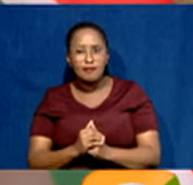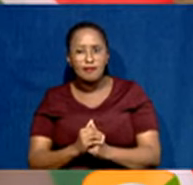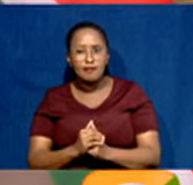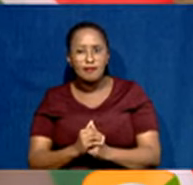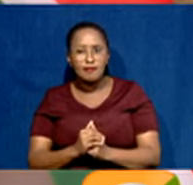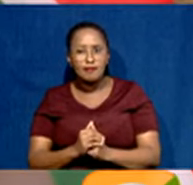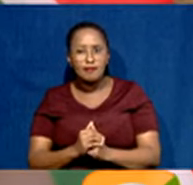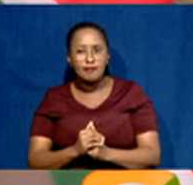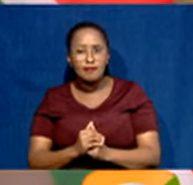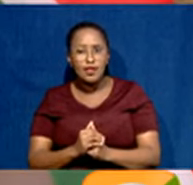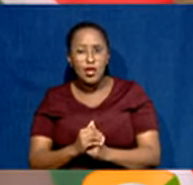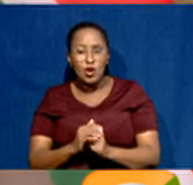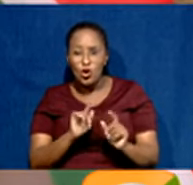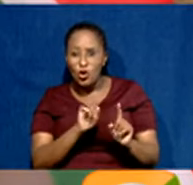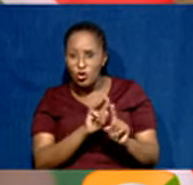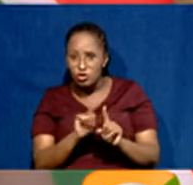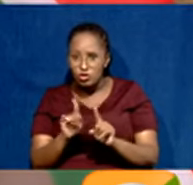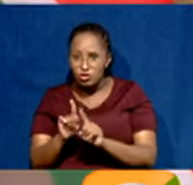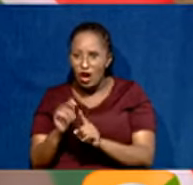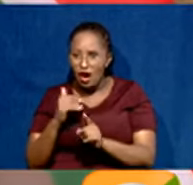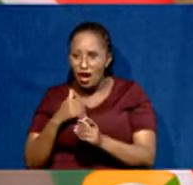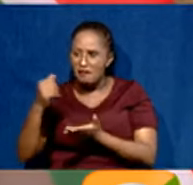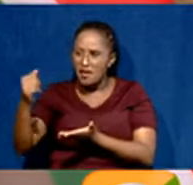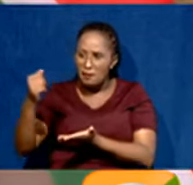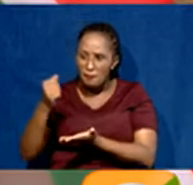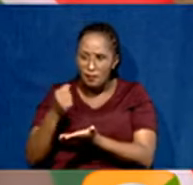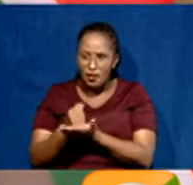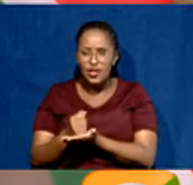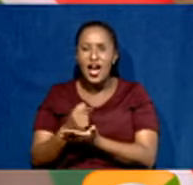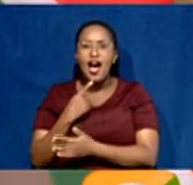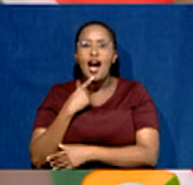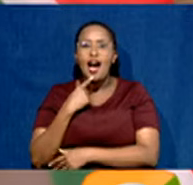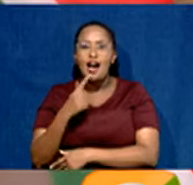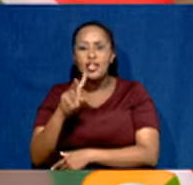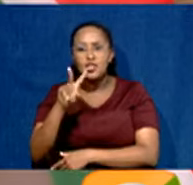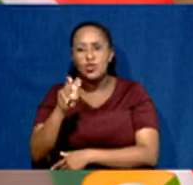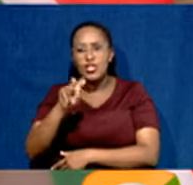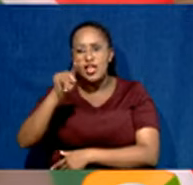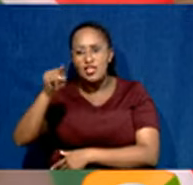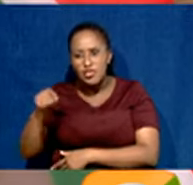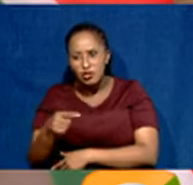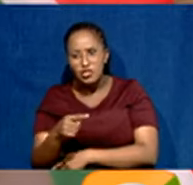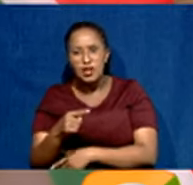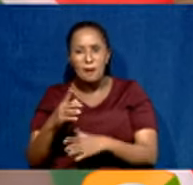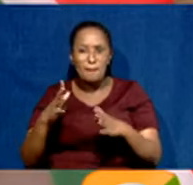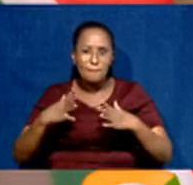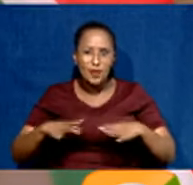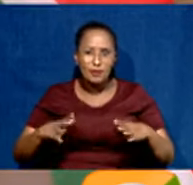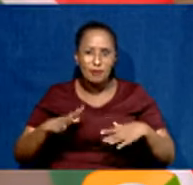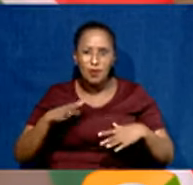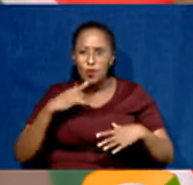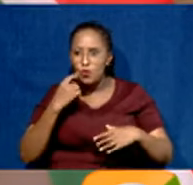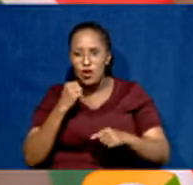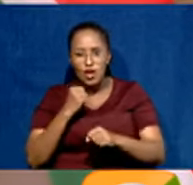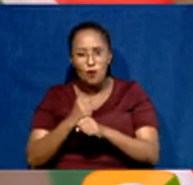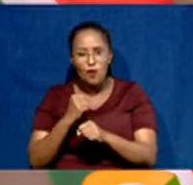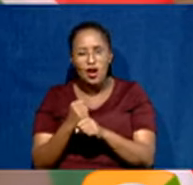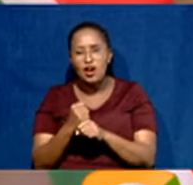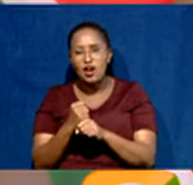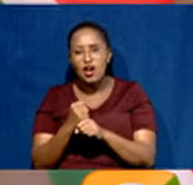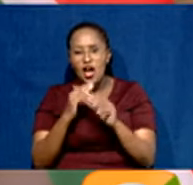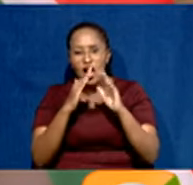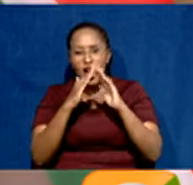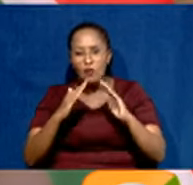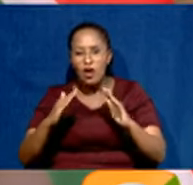into as teachers. We have hired an additional 120,000 people working in our